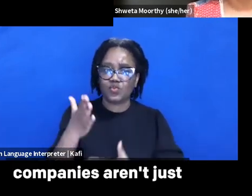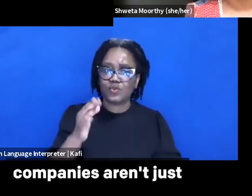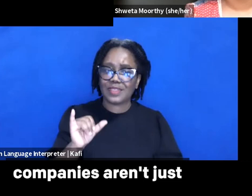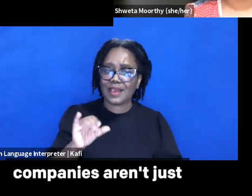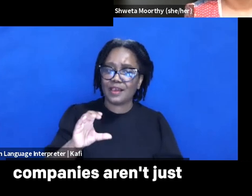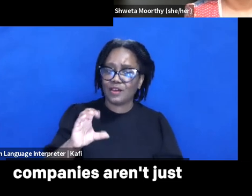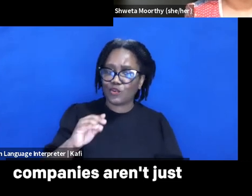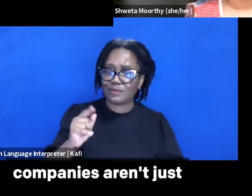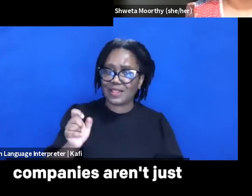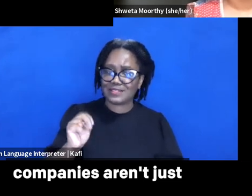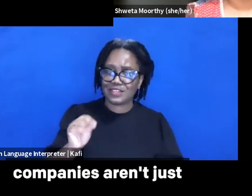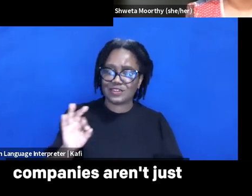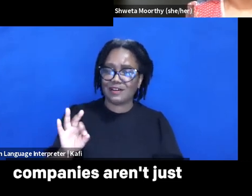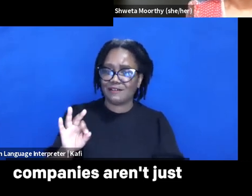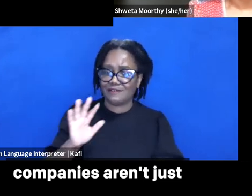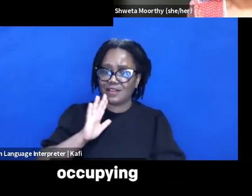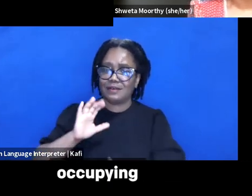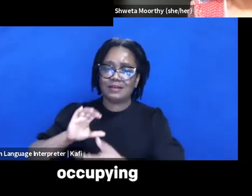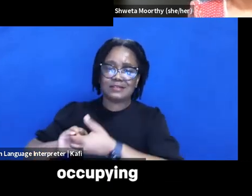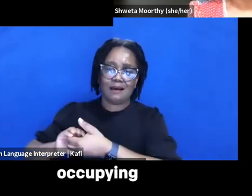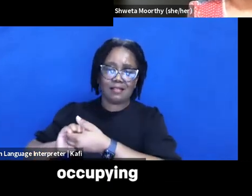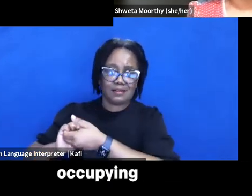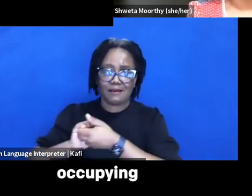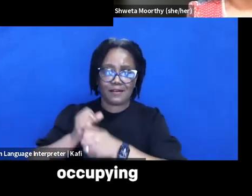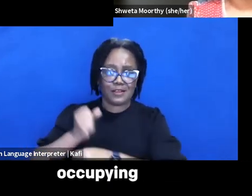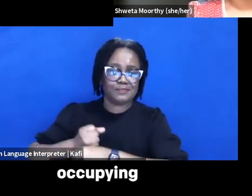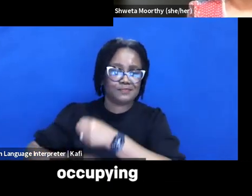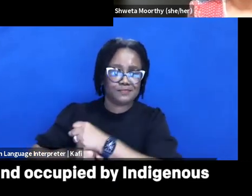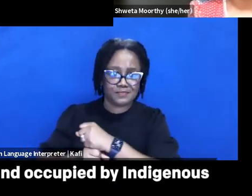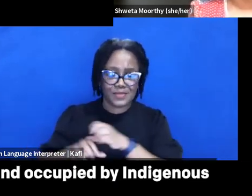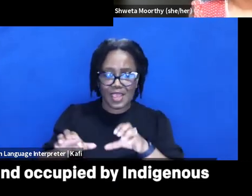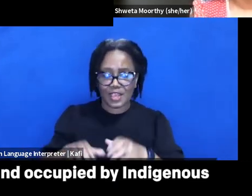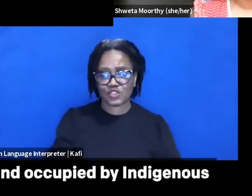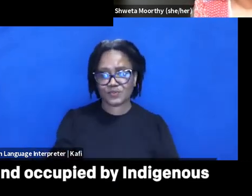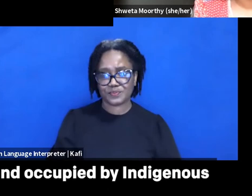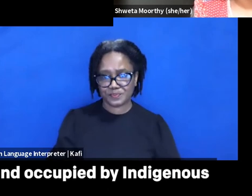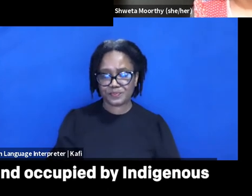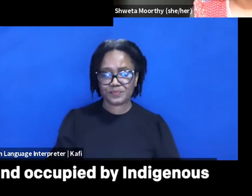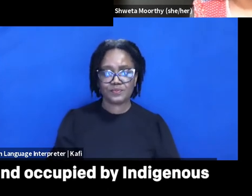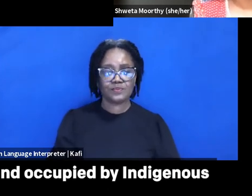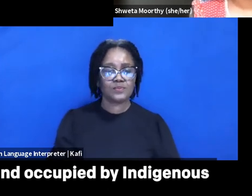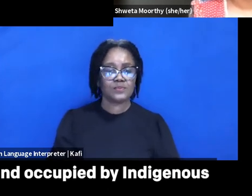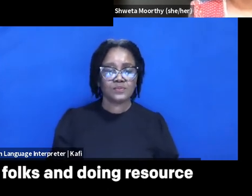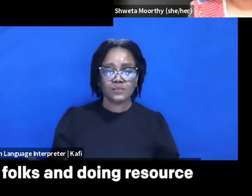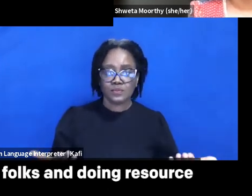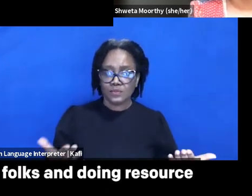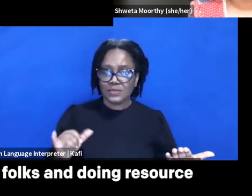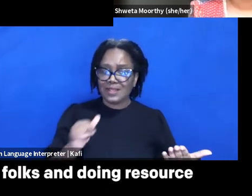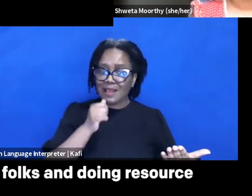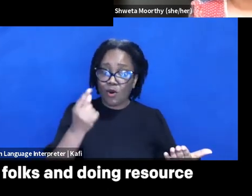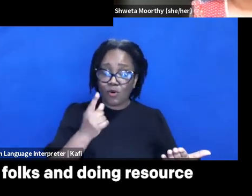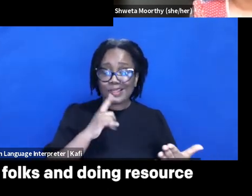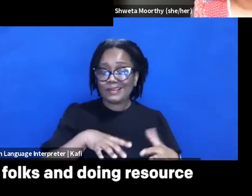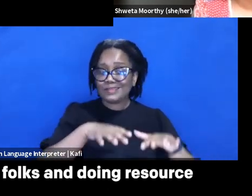capitalist companies aren't just occupying land occupied by indigenous folks